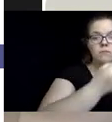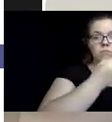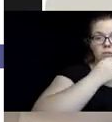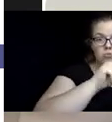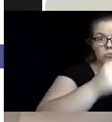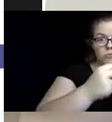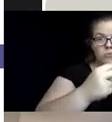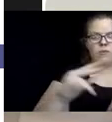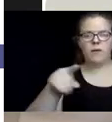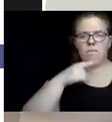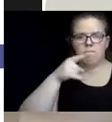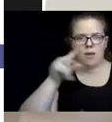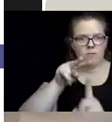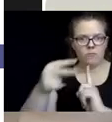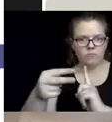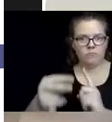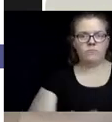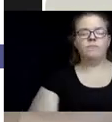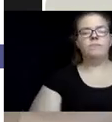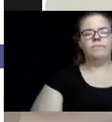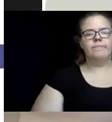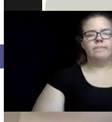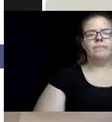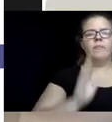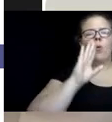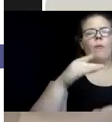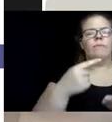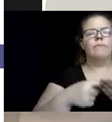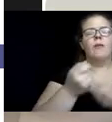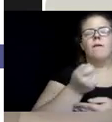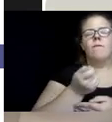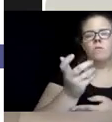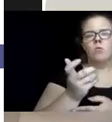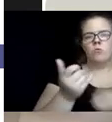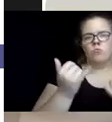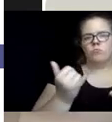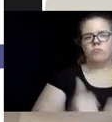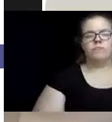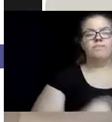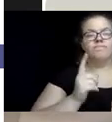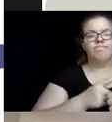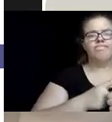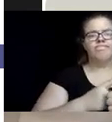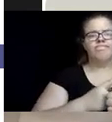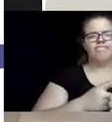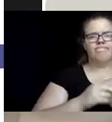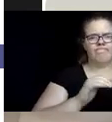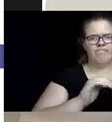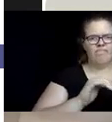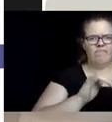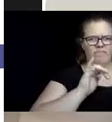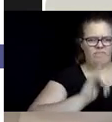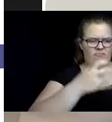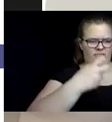how the public might see them. And I'm going to discuss a few of them with you right now. The first is, how salient is the issue of elder